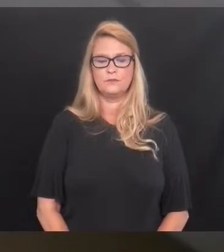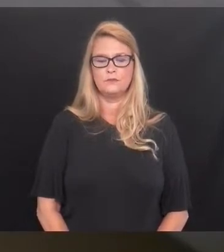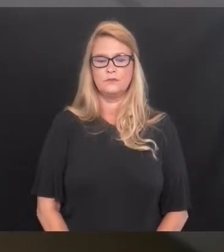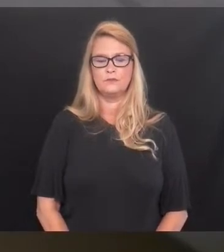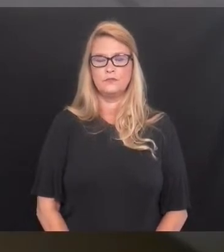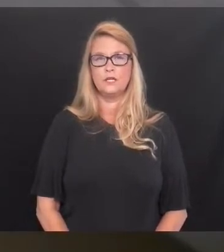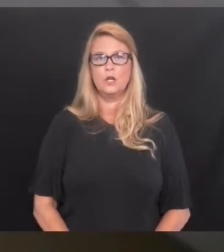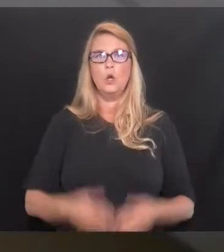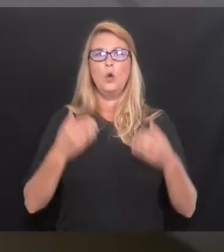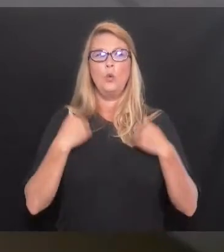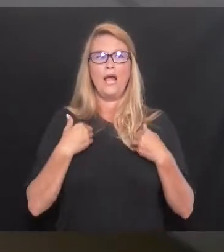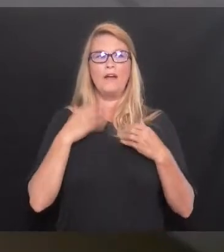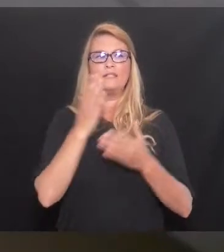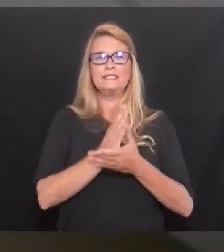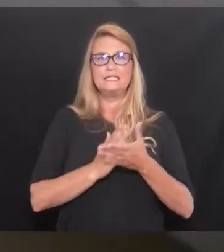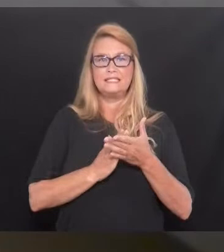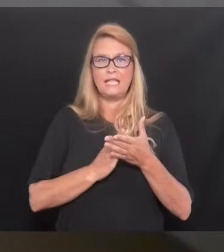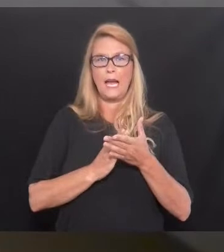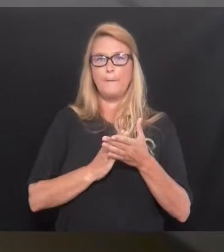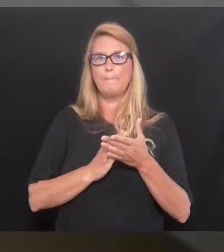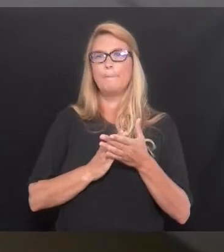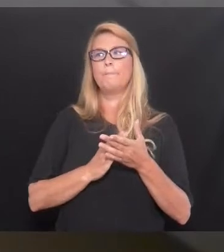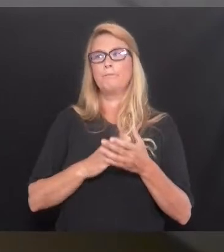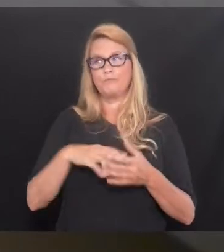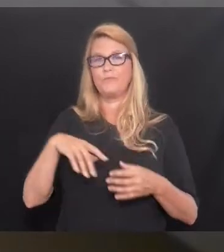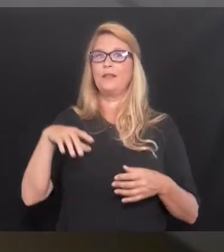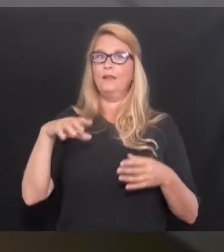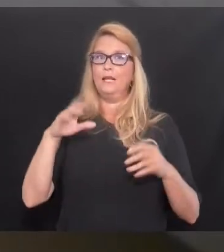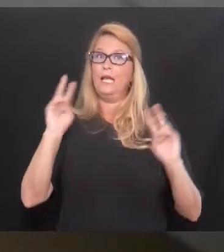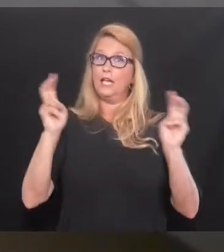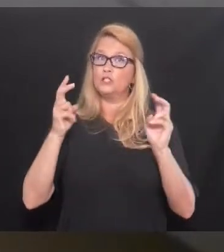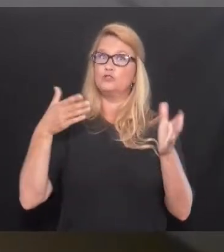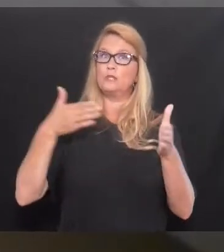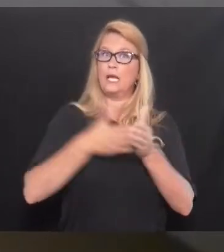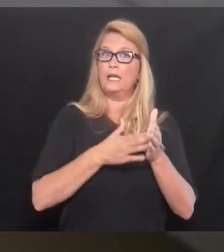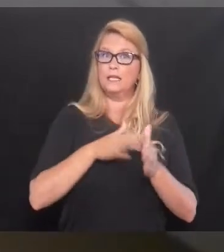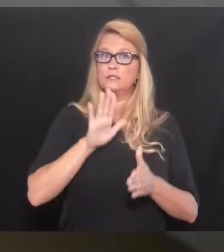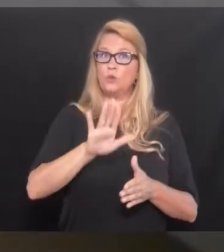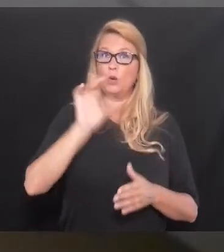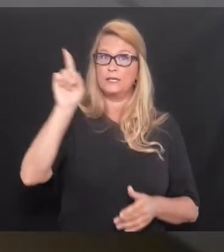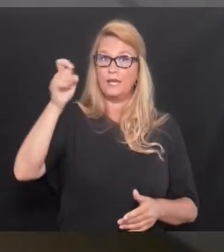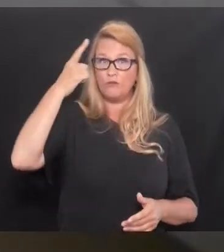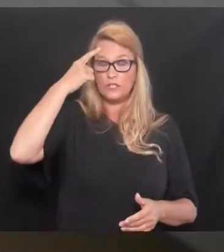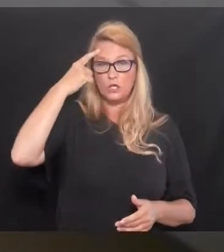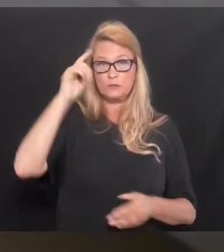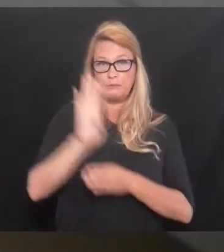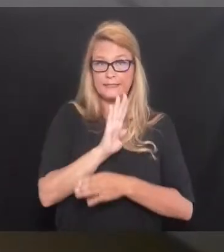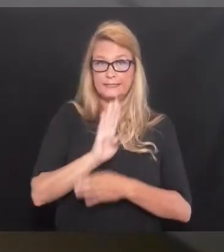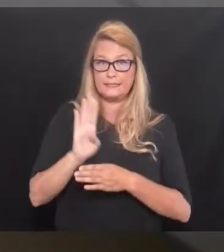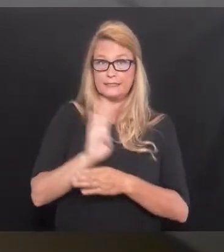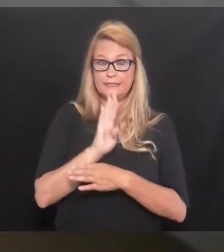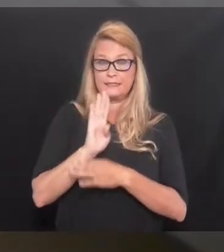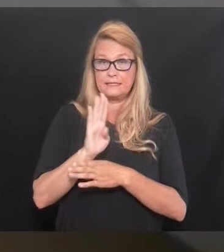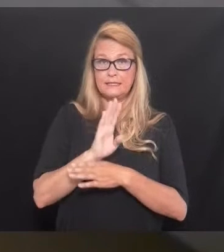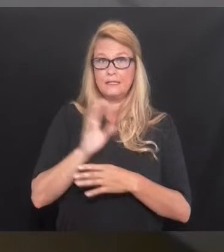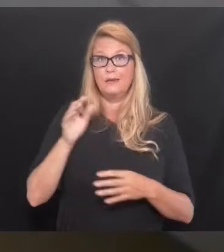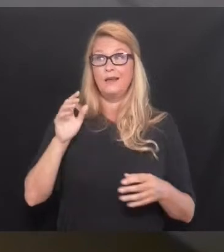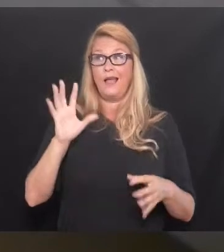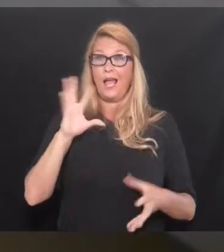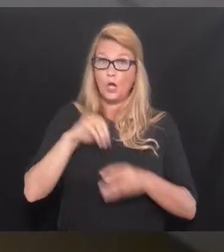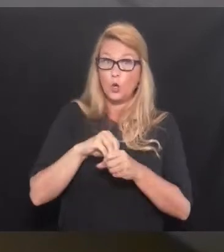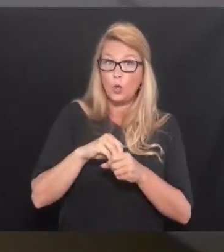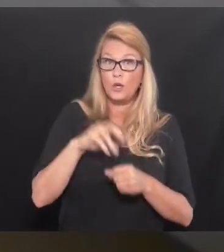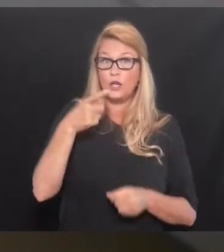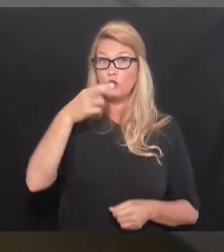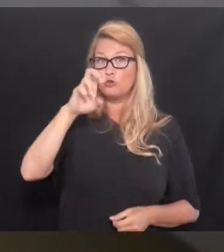justice entities, including the Greenbrier Hotel Corporation. Can you respond to that? Can you provide any explanation? And how